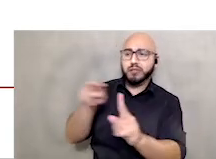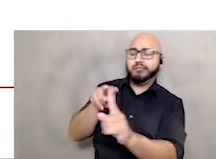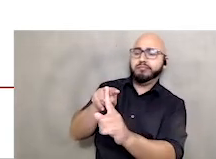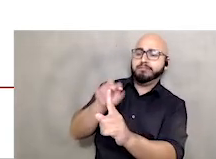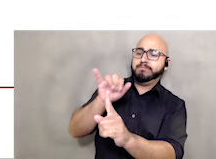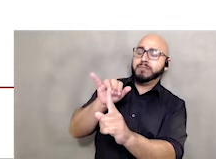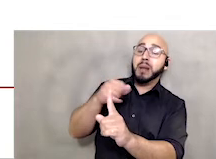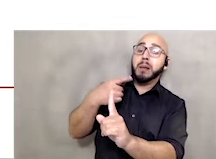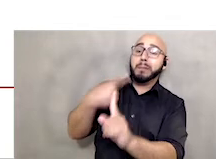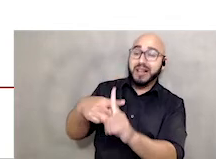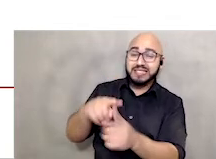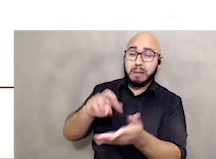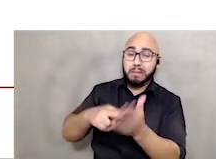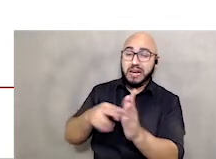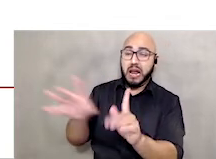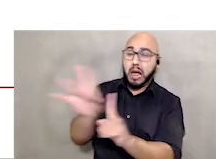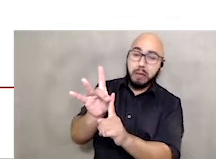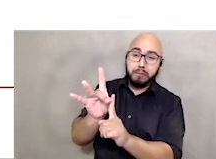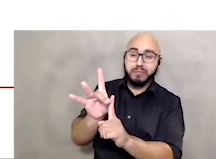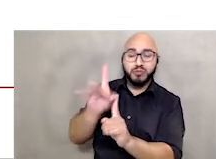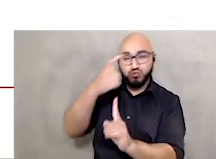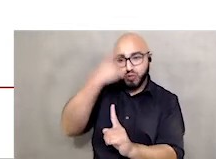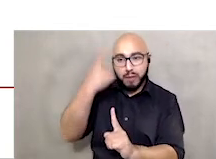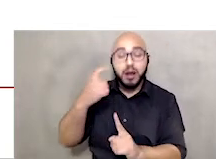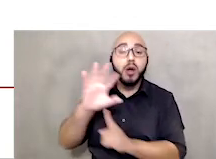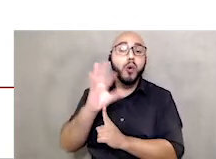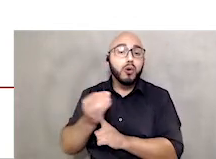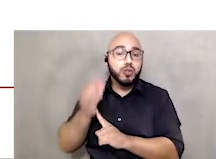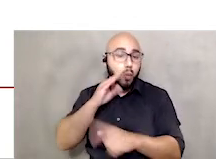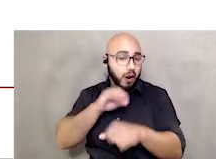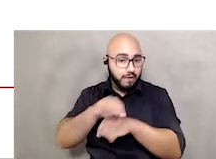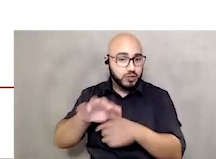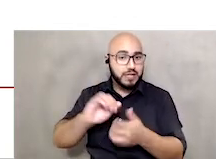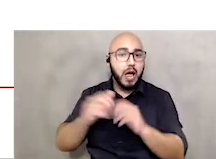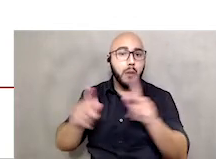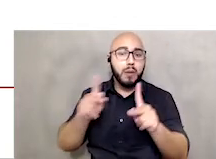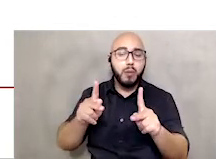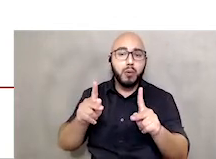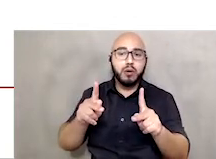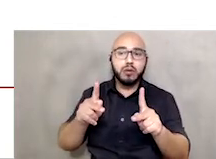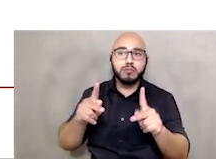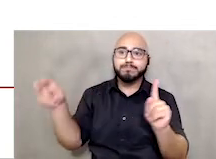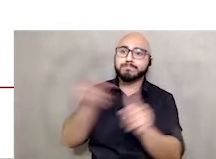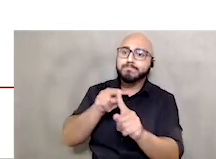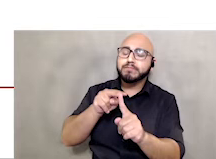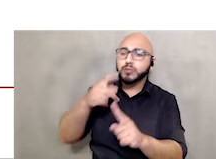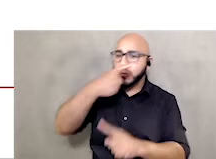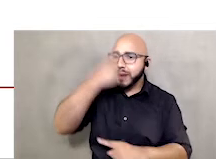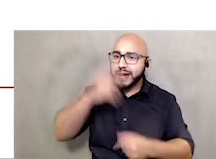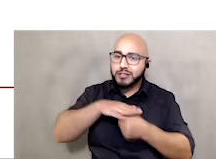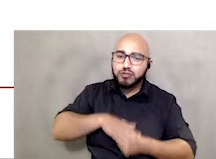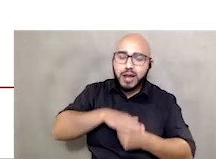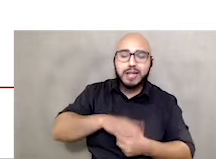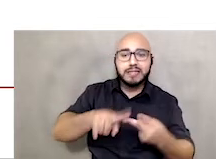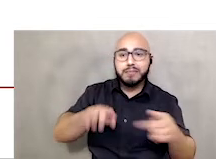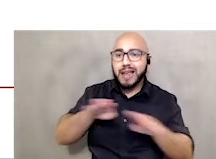to trauma. So cultures also influence how people convey traumatic stress through behavior, emotions, and